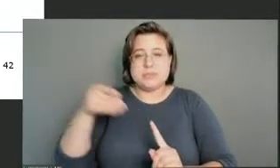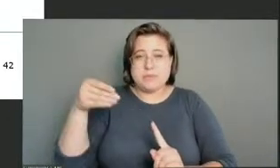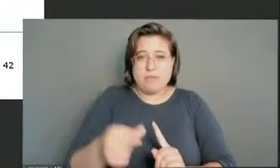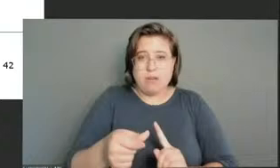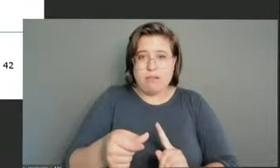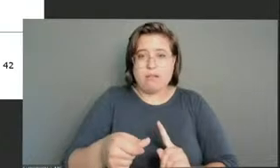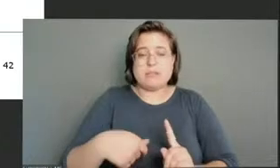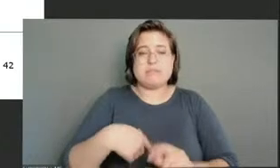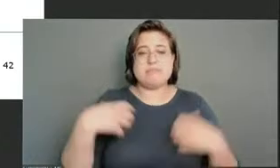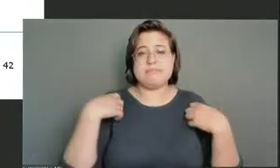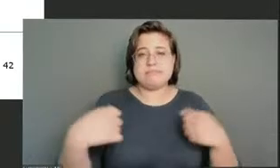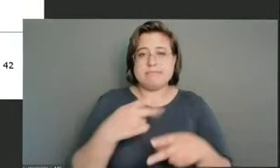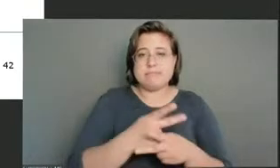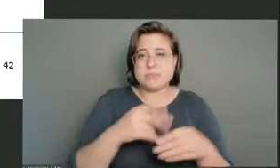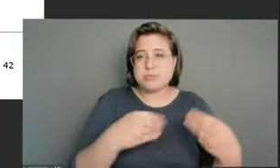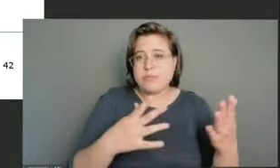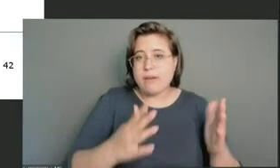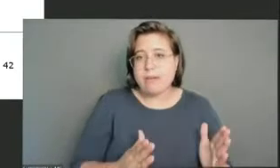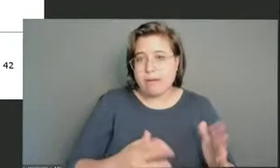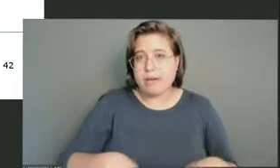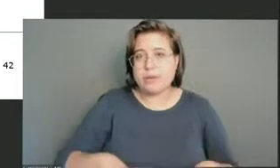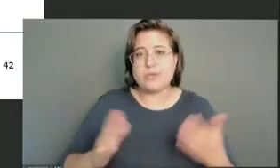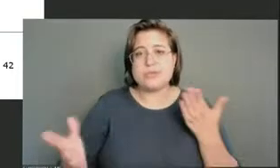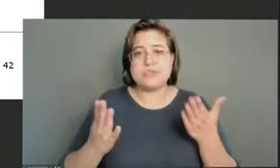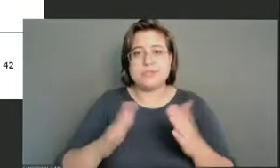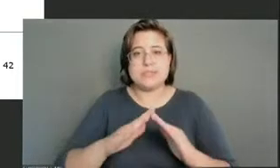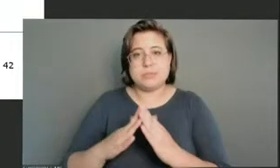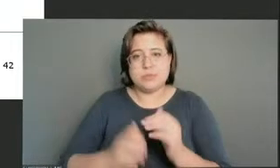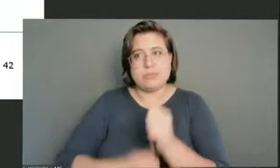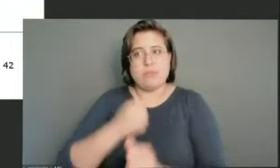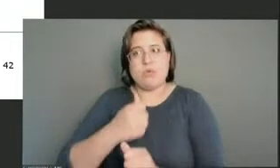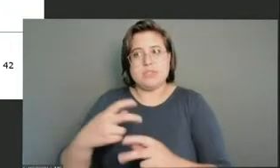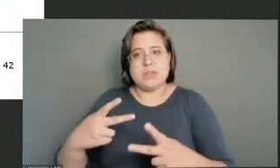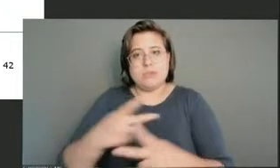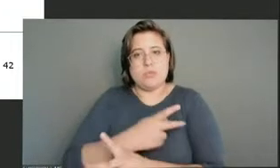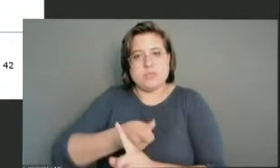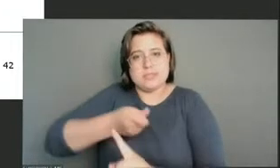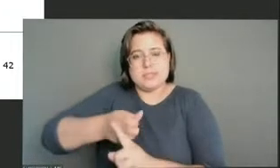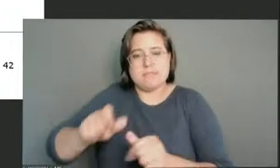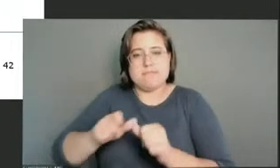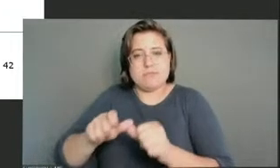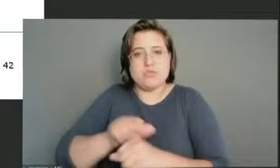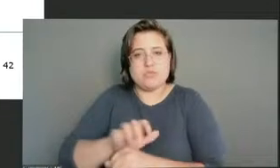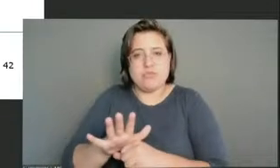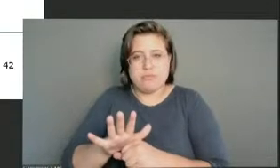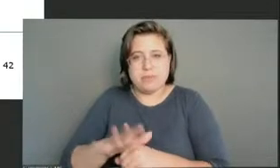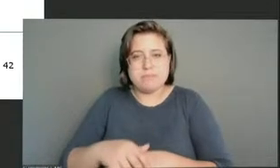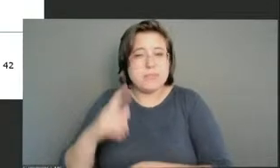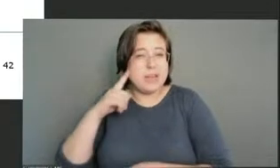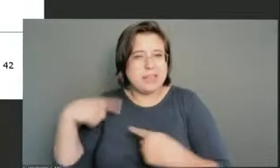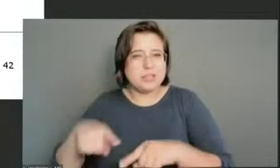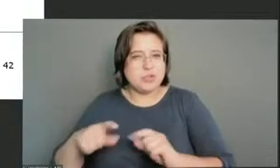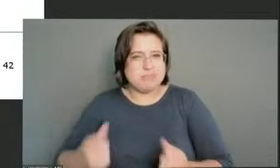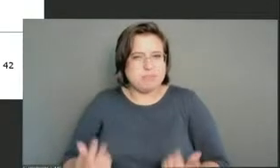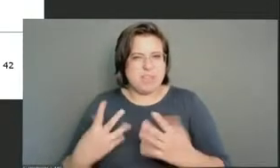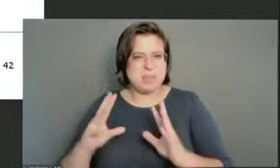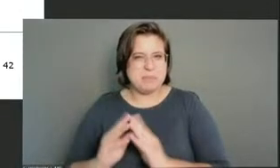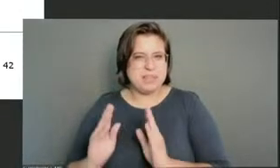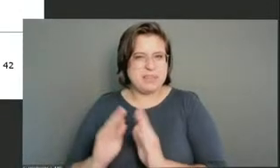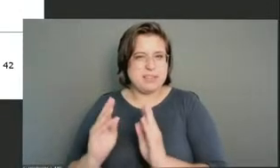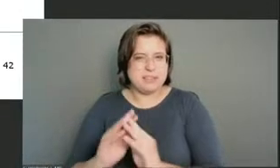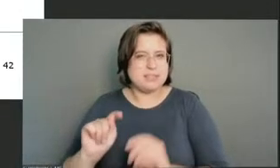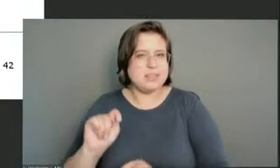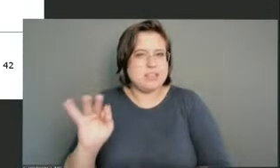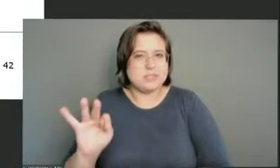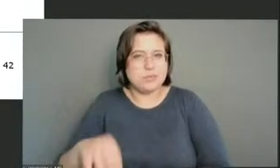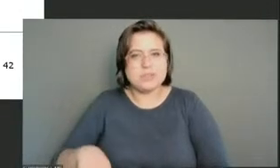community-based organizations serving communities most affected by long COVID. I think we have heard during multiple meetings of the task force that investing